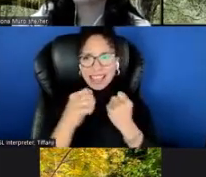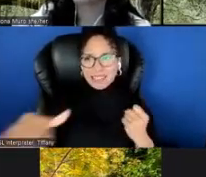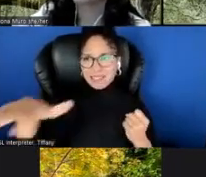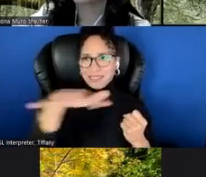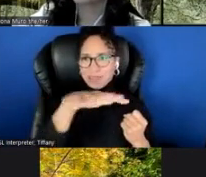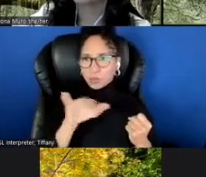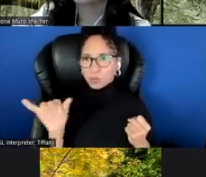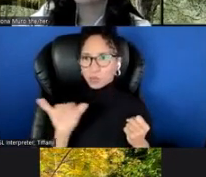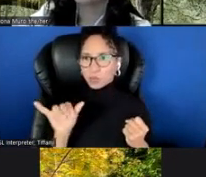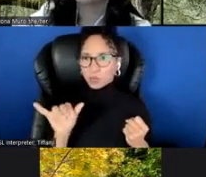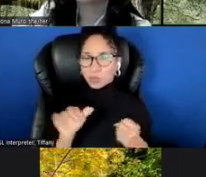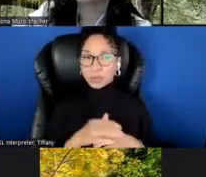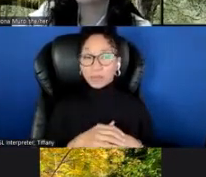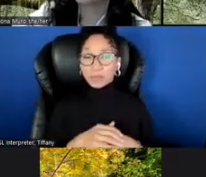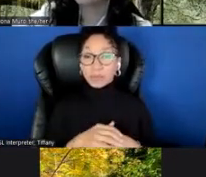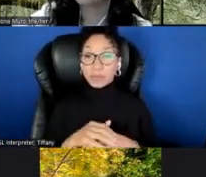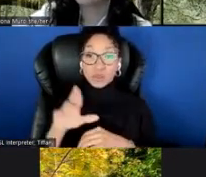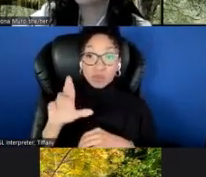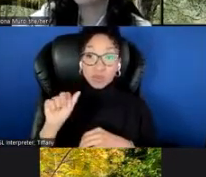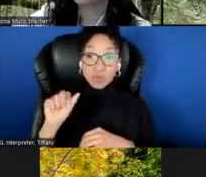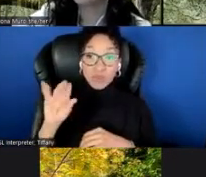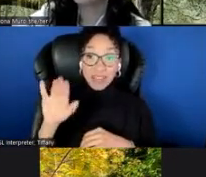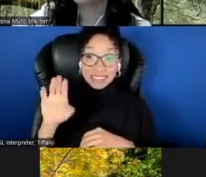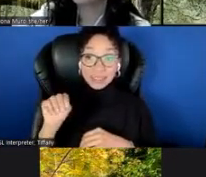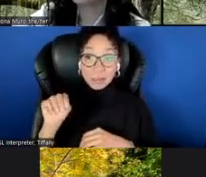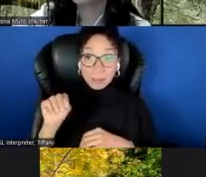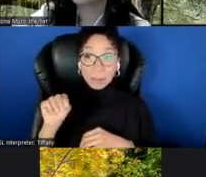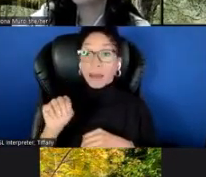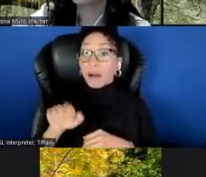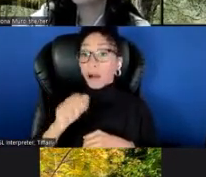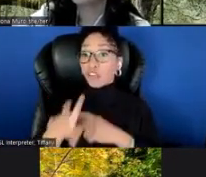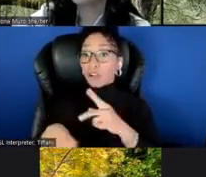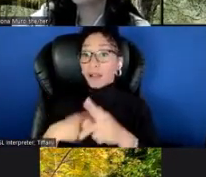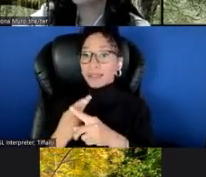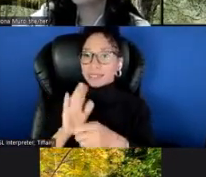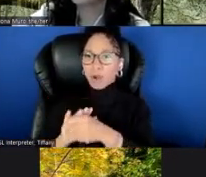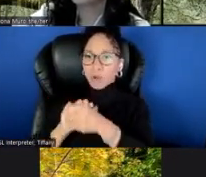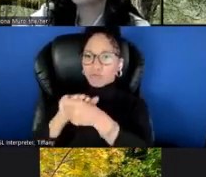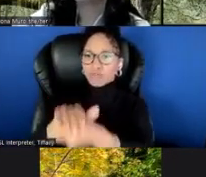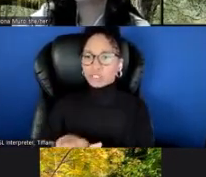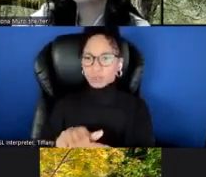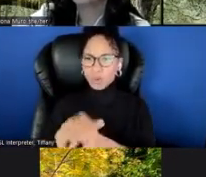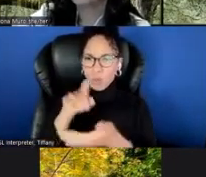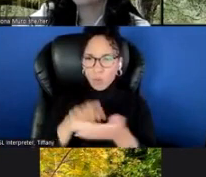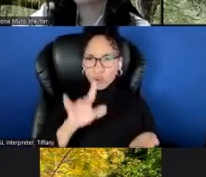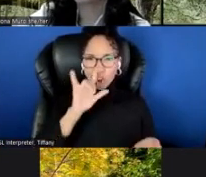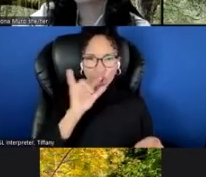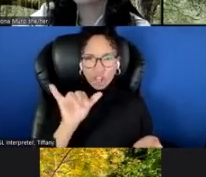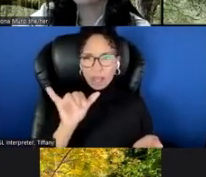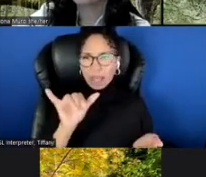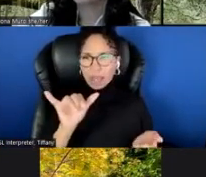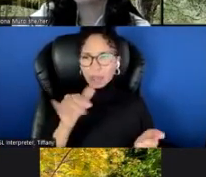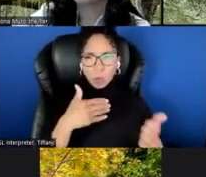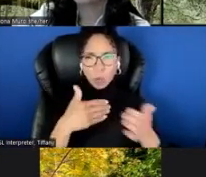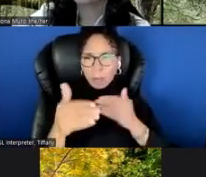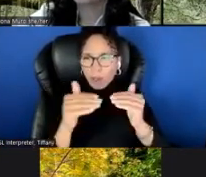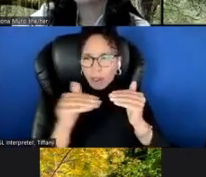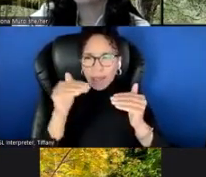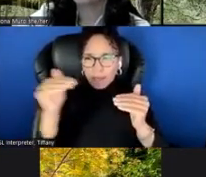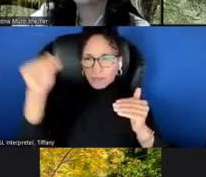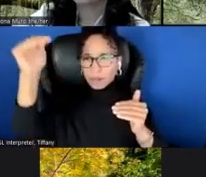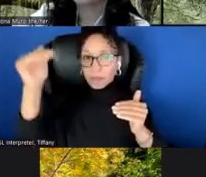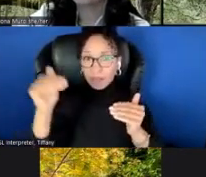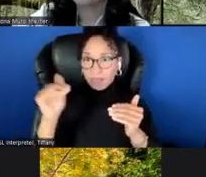how racism and other forms of oppression operate at multiple levels all the time, impacting the way we work and the way we navigate